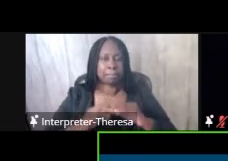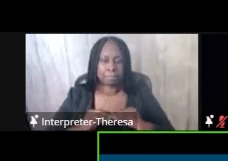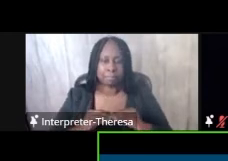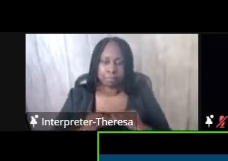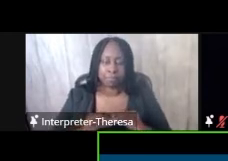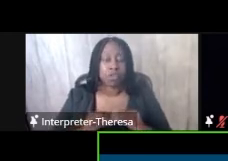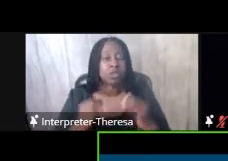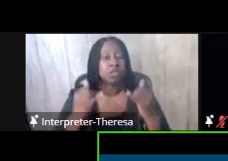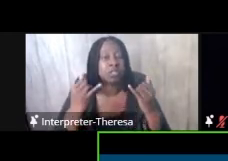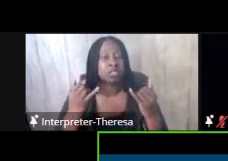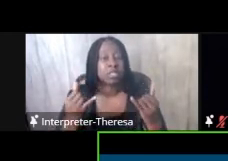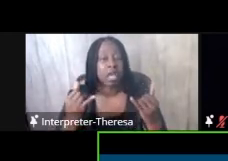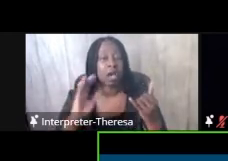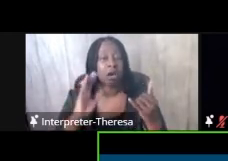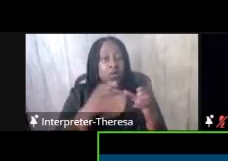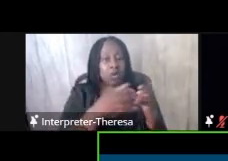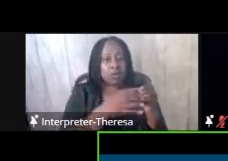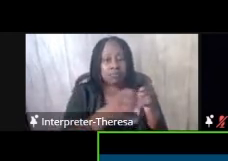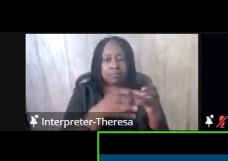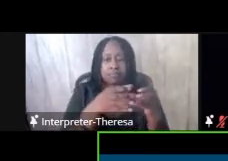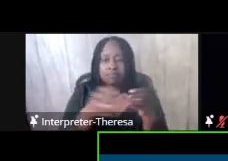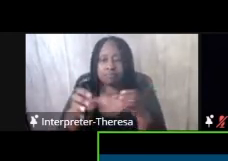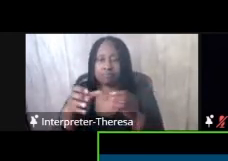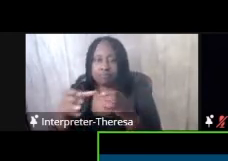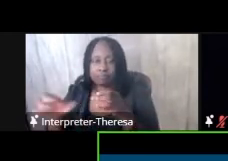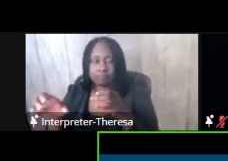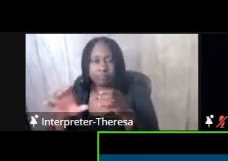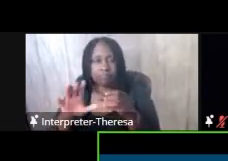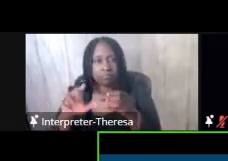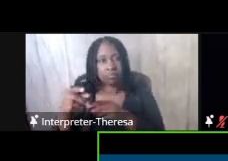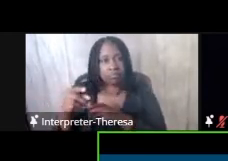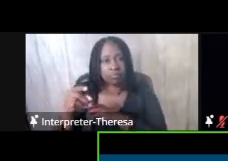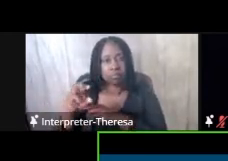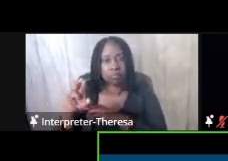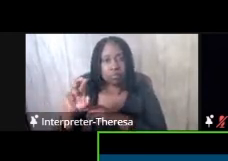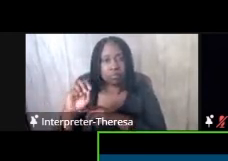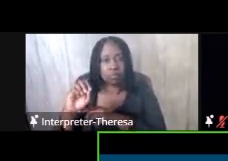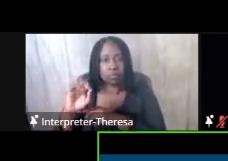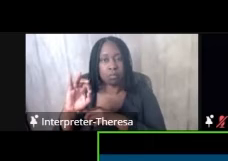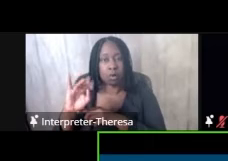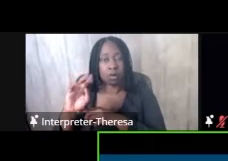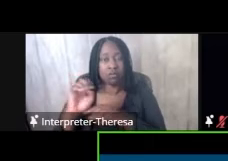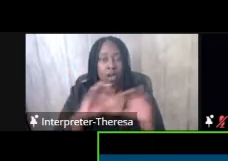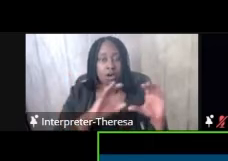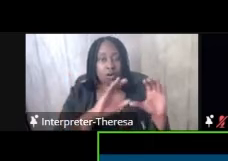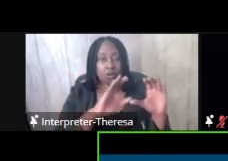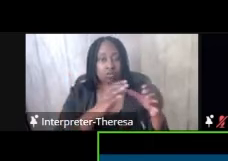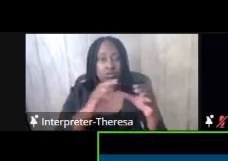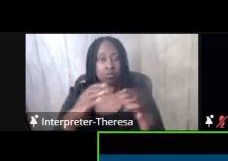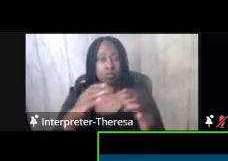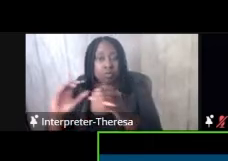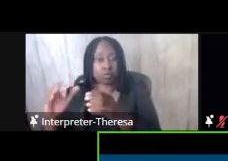out now into your profile building groups, and I'm going to just